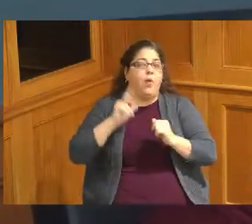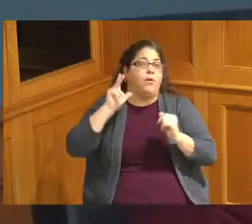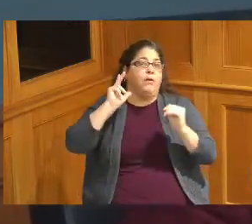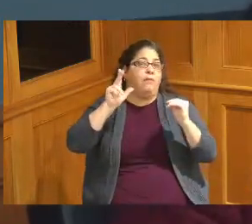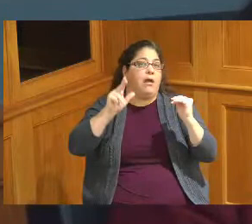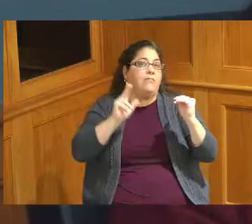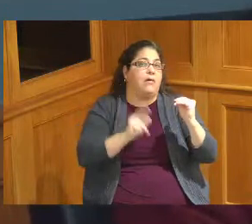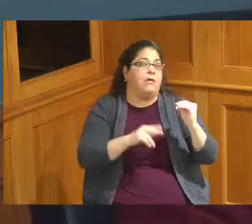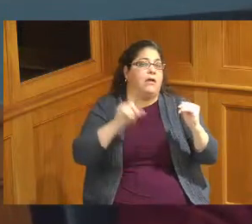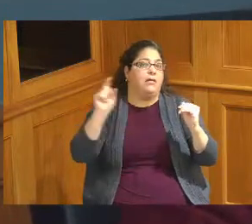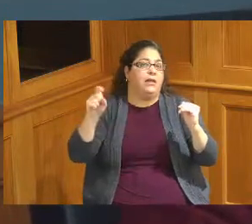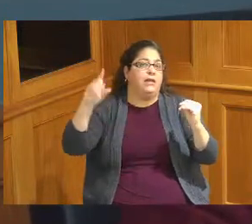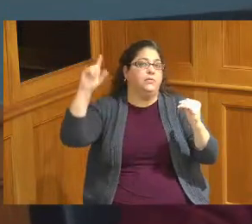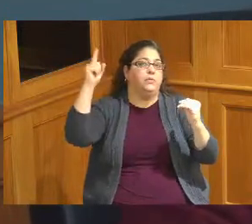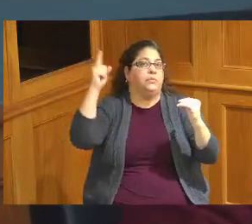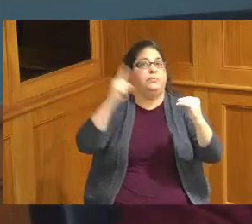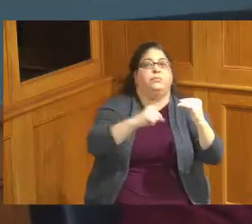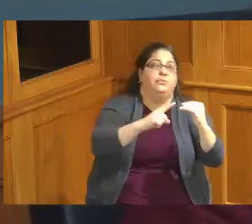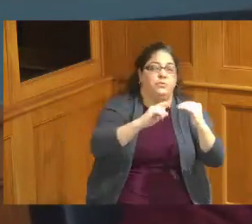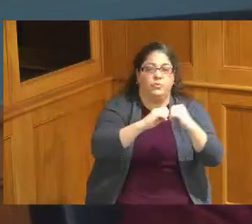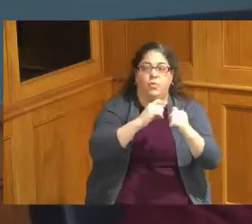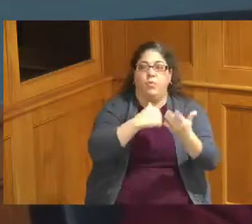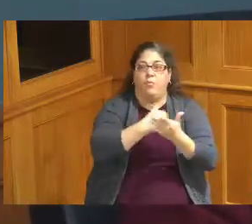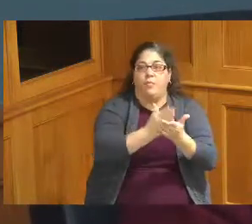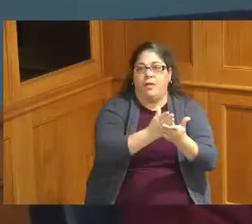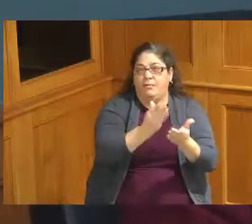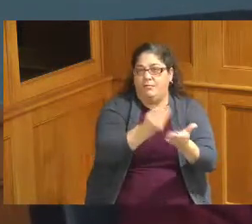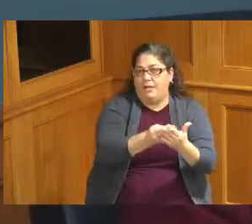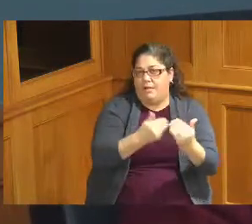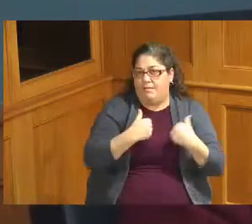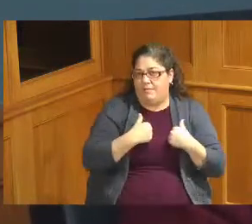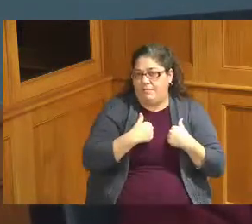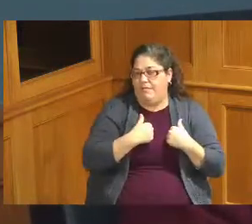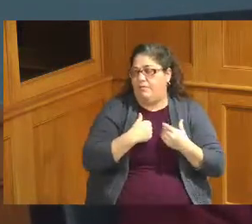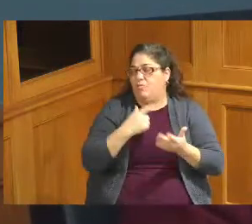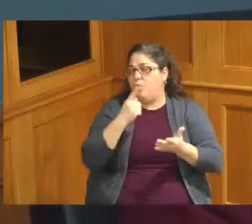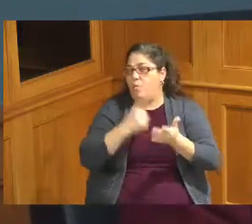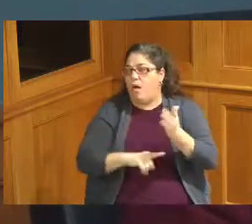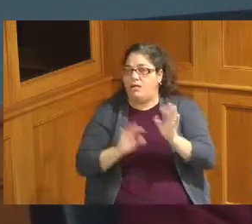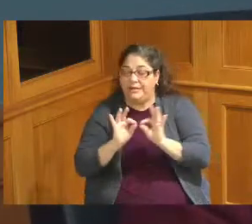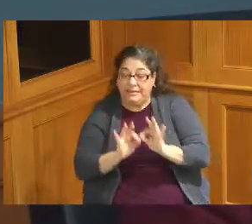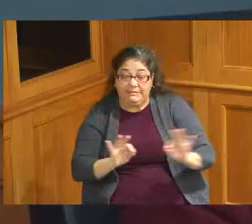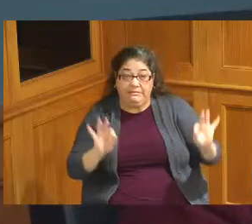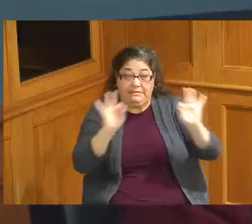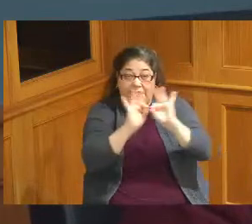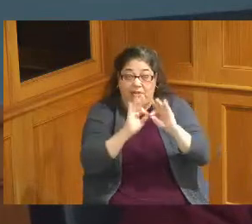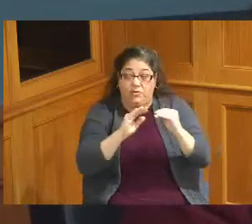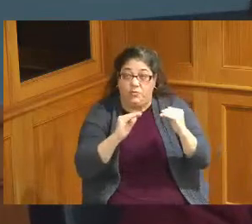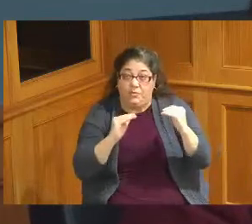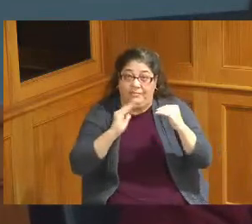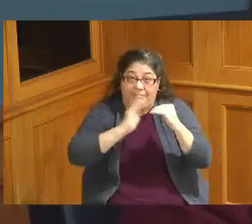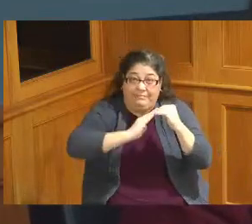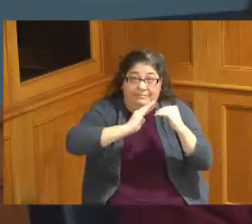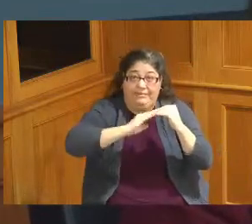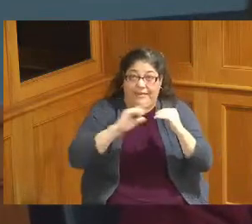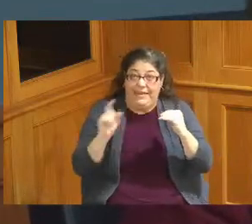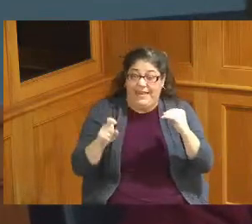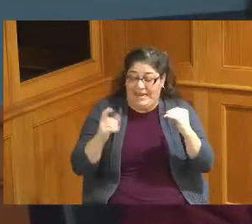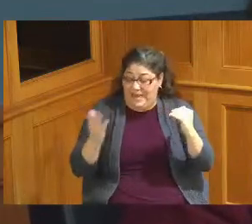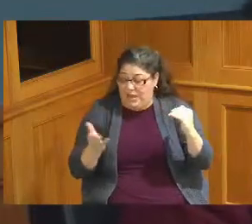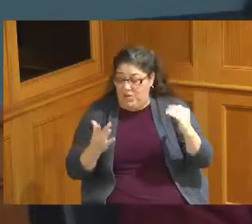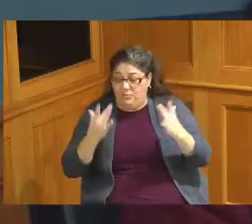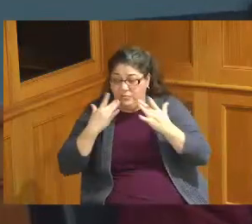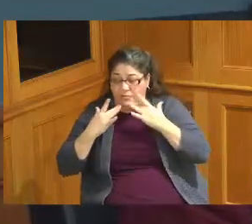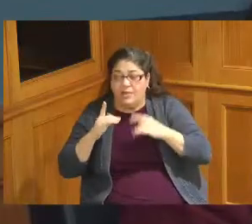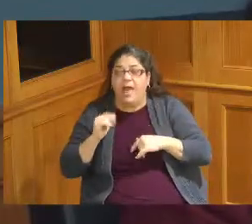we consider where will we need to cut? What are the essential things that we need in this county? And what are the things that we're trying to